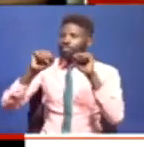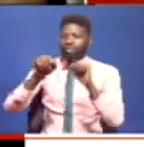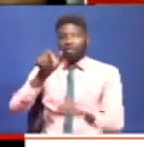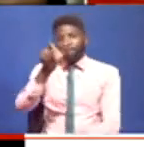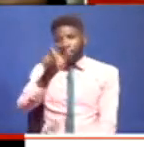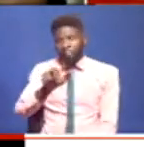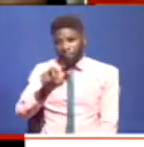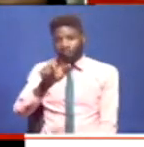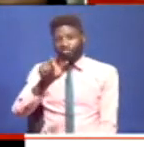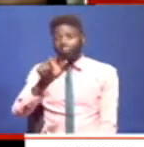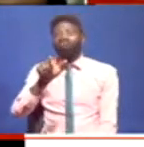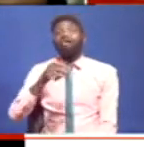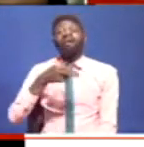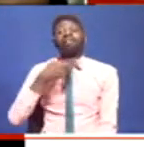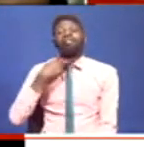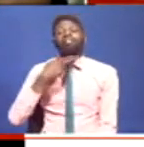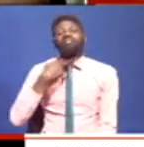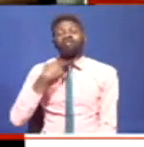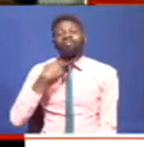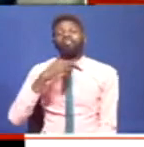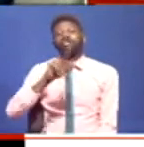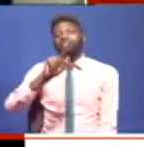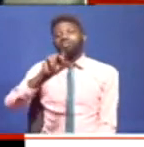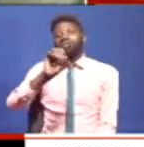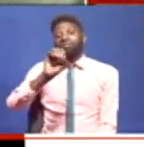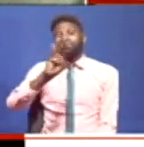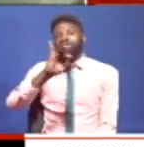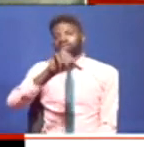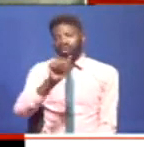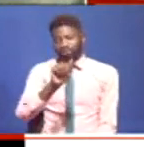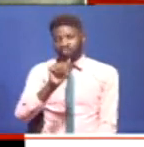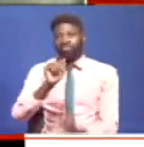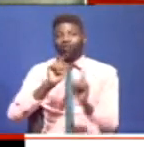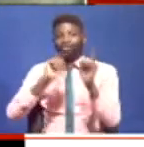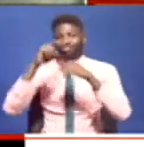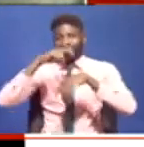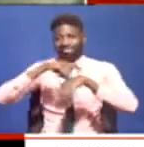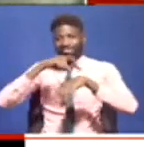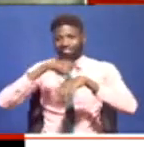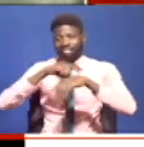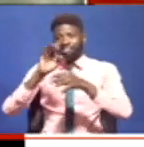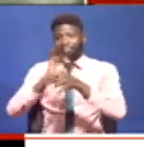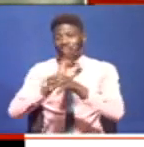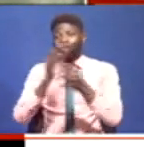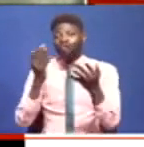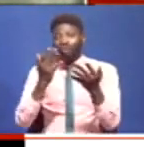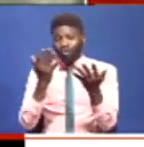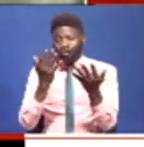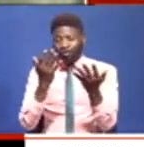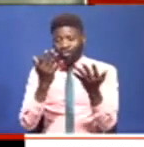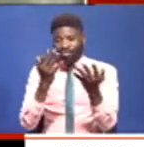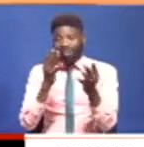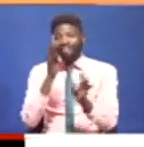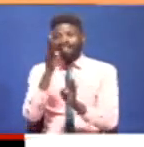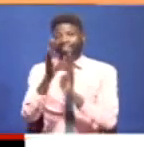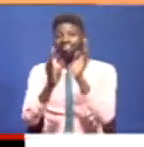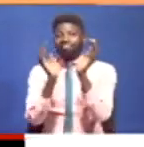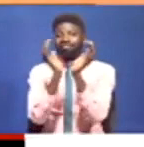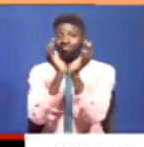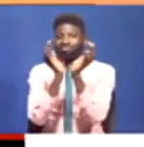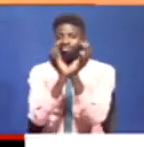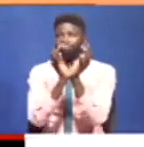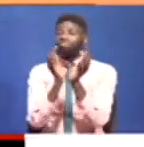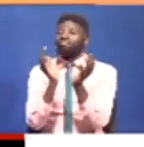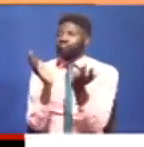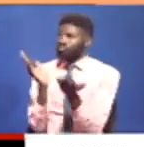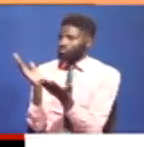Reverend Dr. Samuel Kobia, speaking at a function at Mo International Sports Center, Kasarani, where there is the